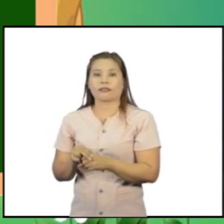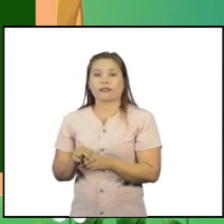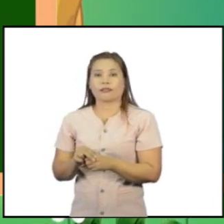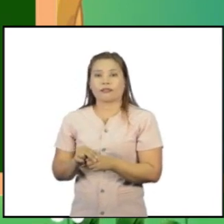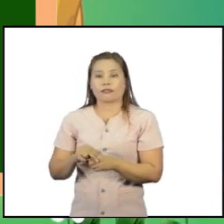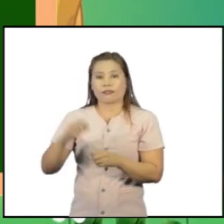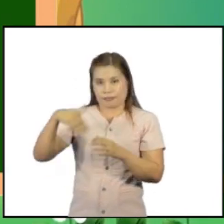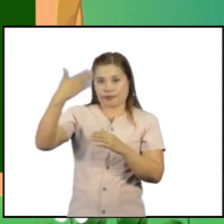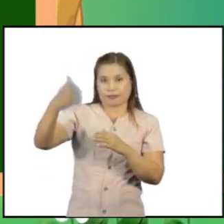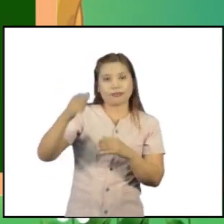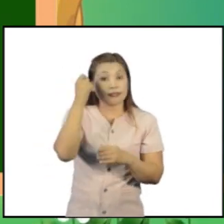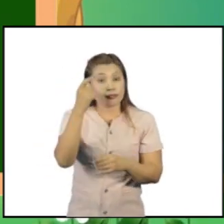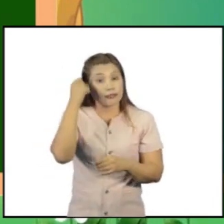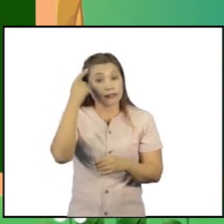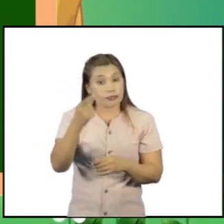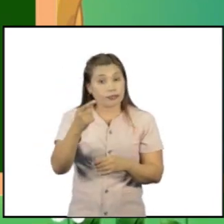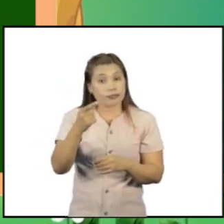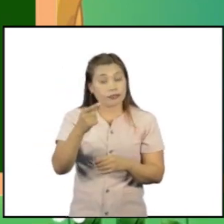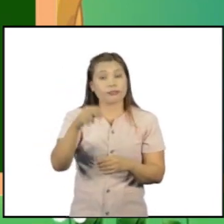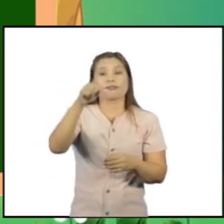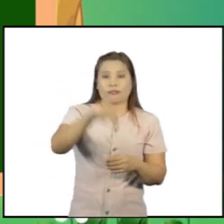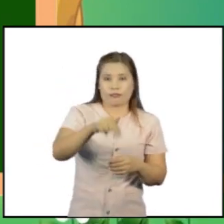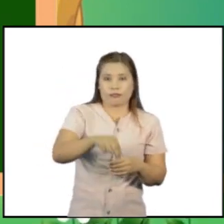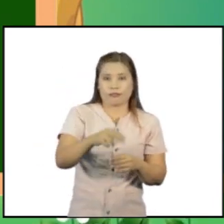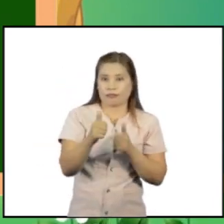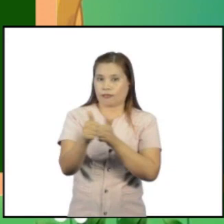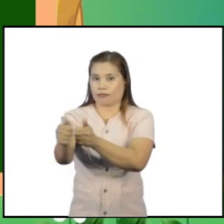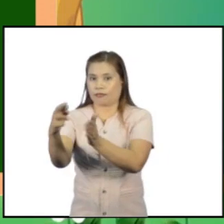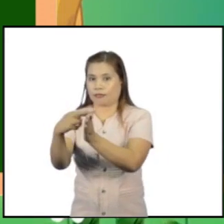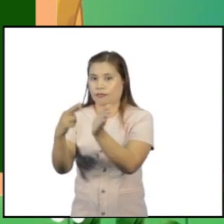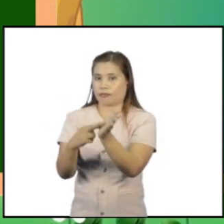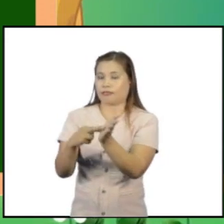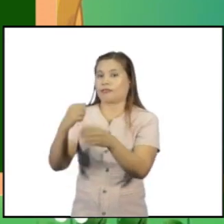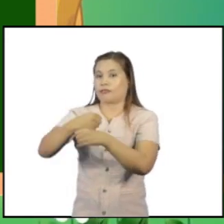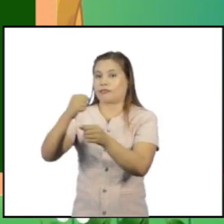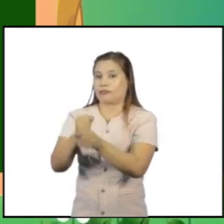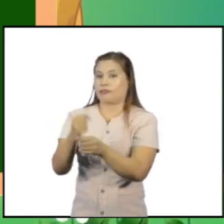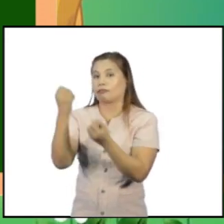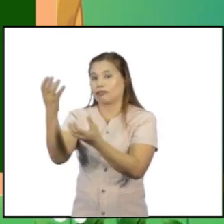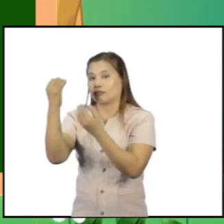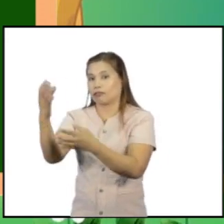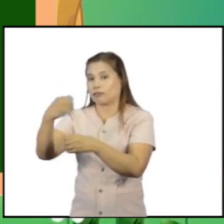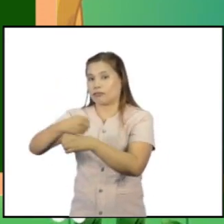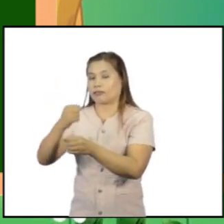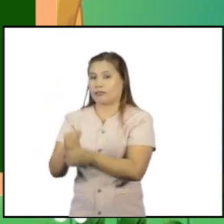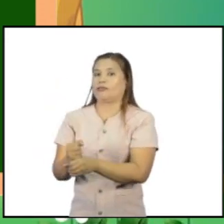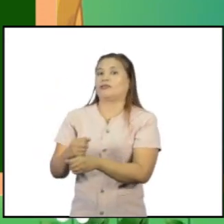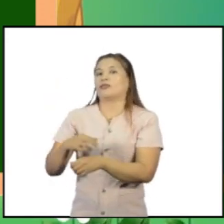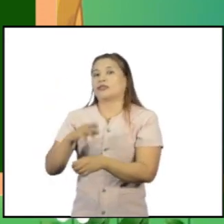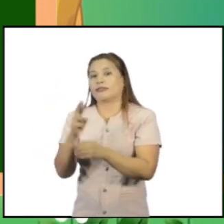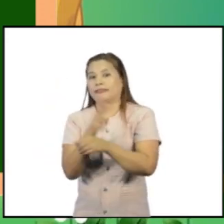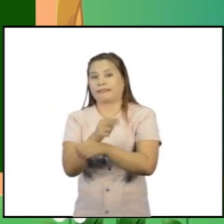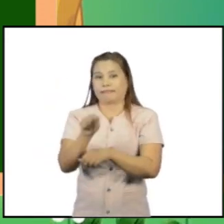To further understand, you need to follow the rules in forming the plural form of